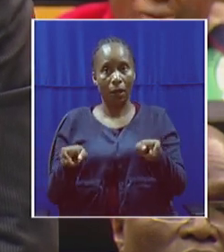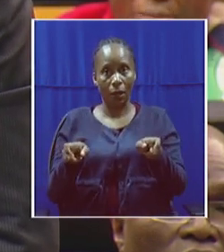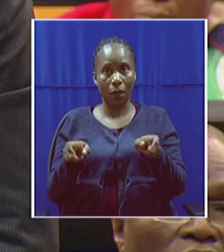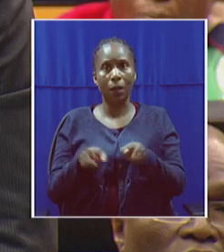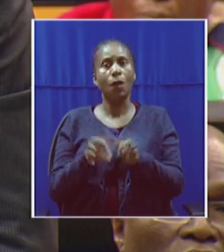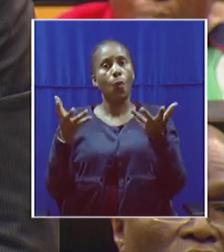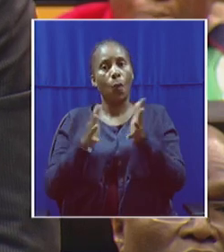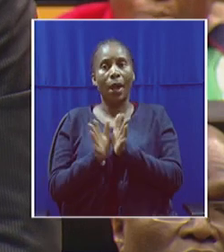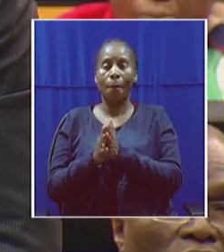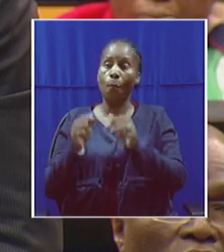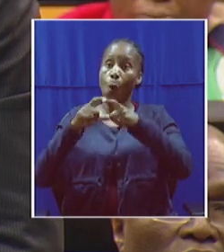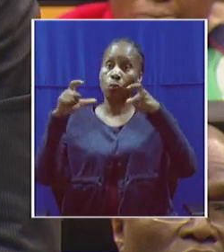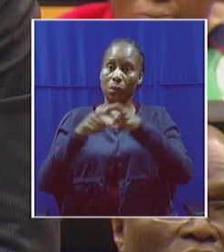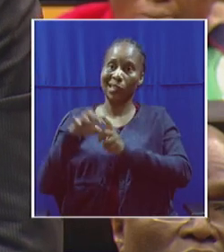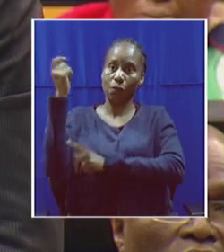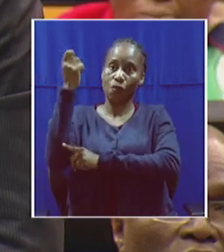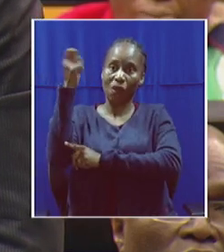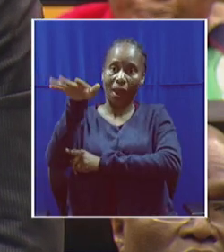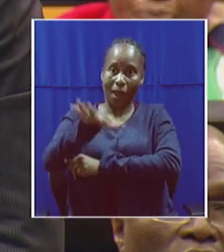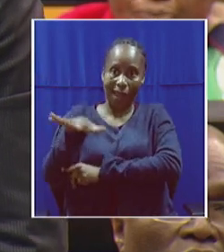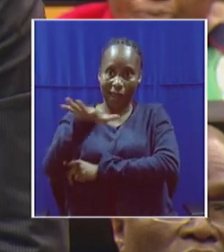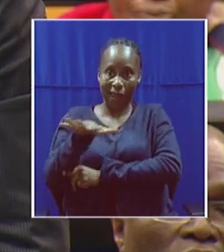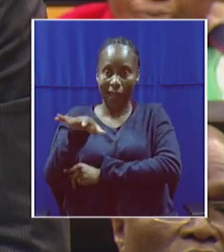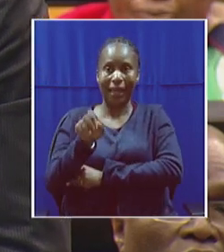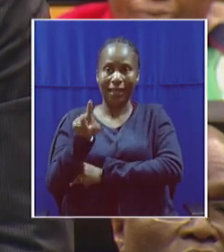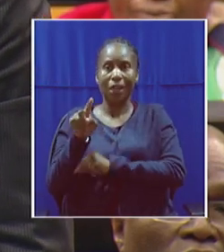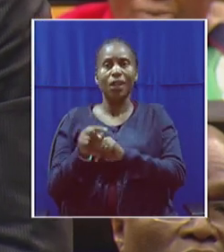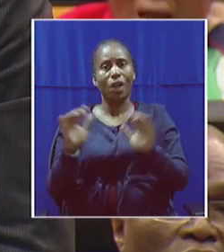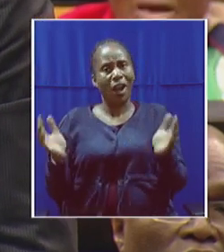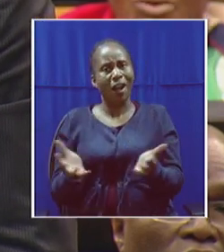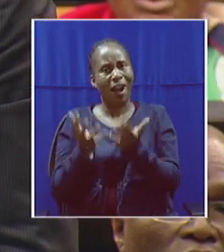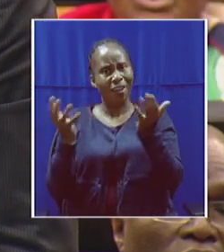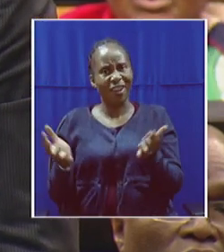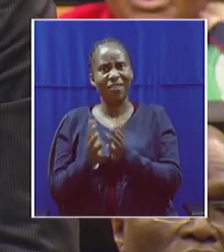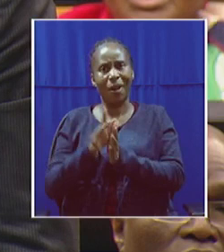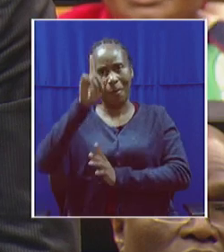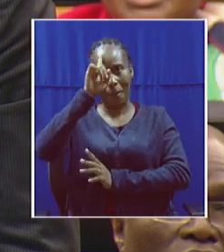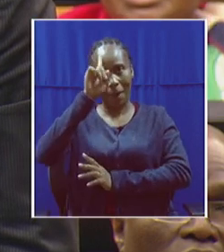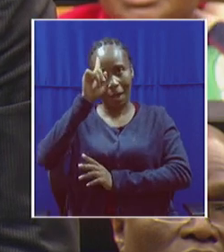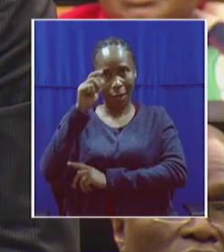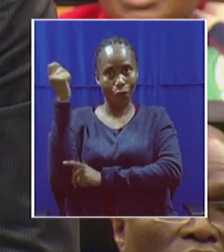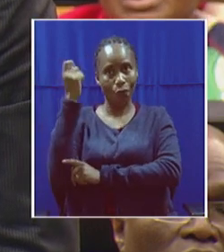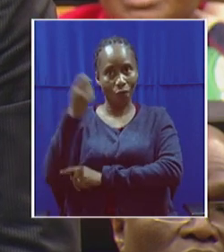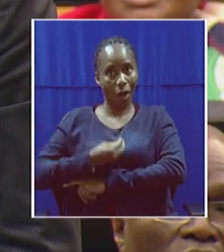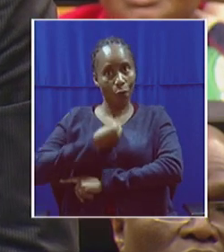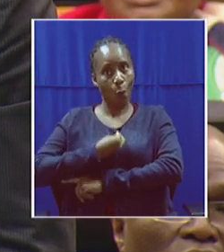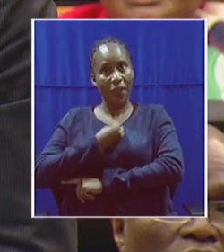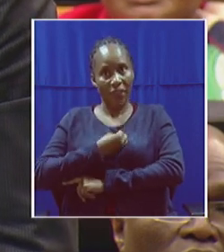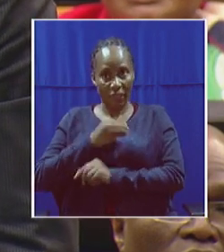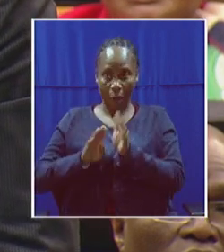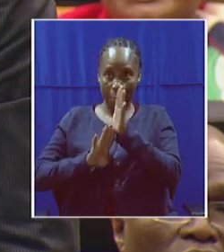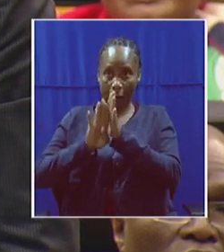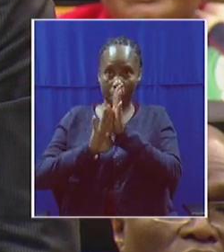rural communities encouraging the black rural youth to pursue